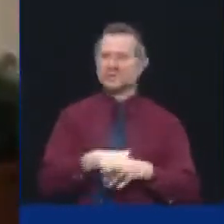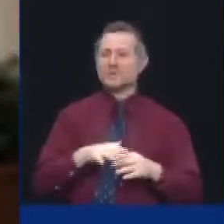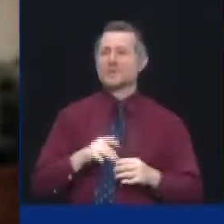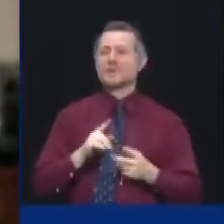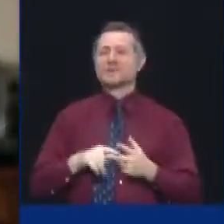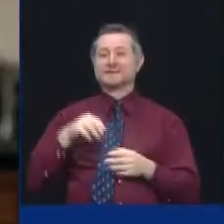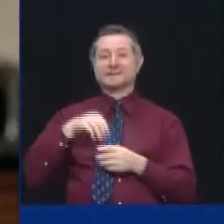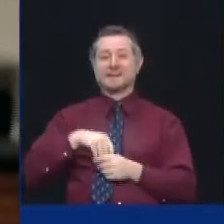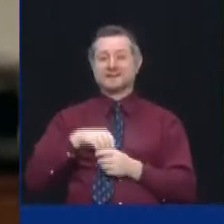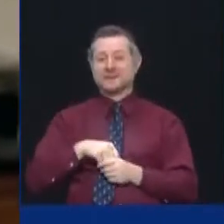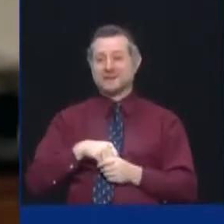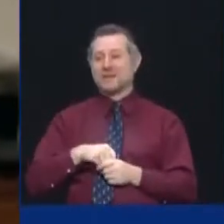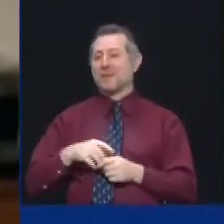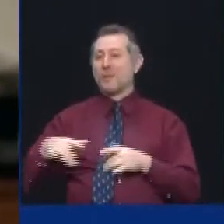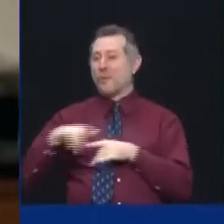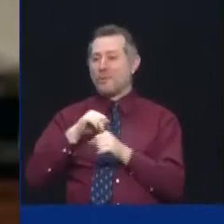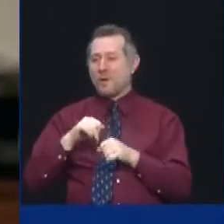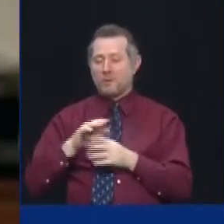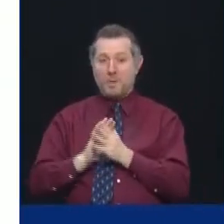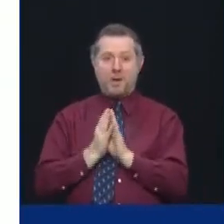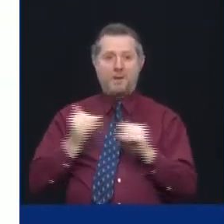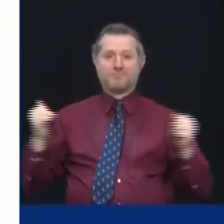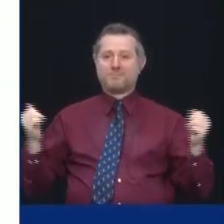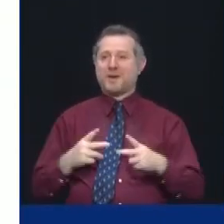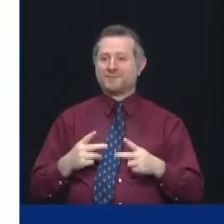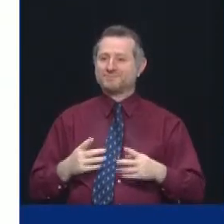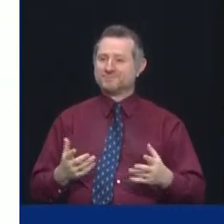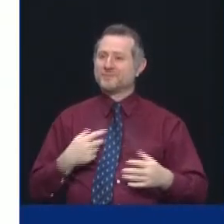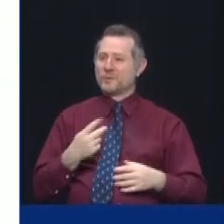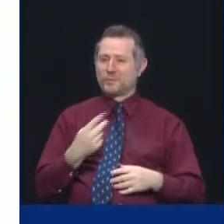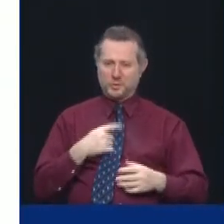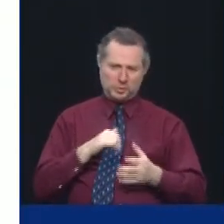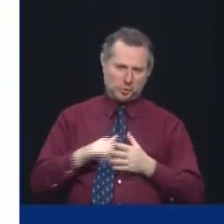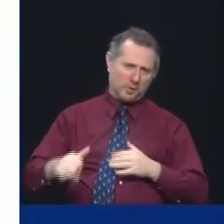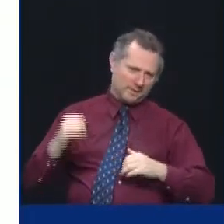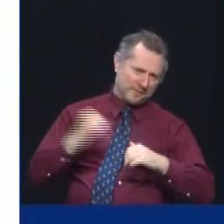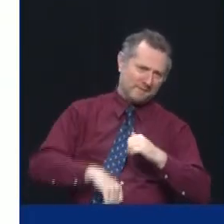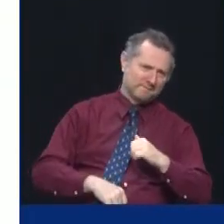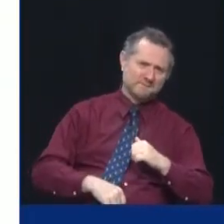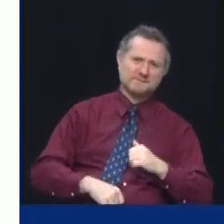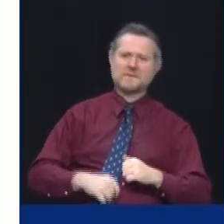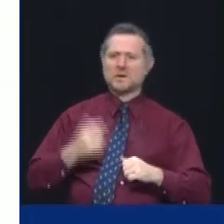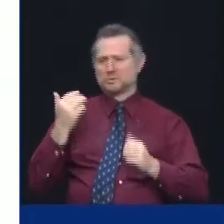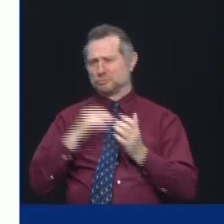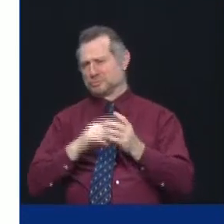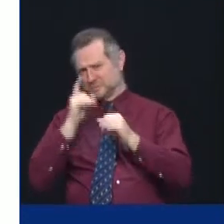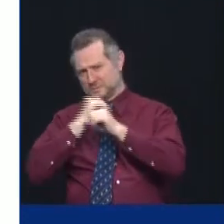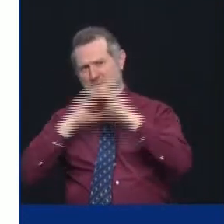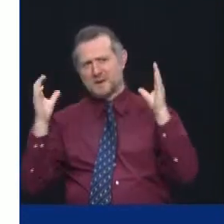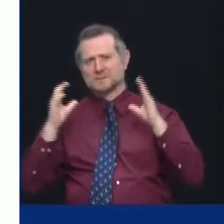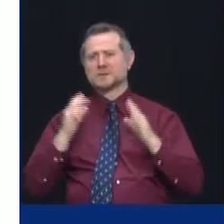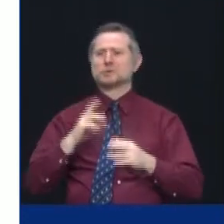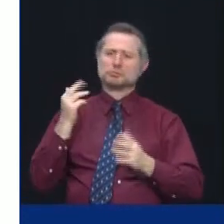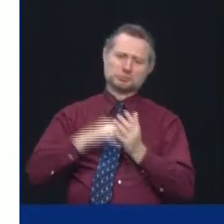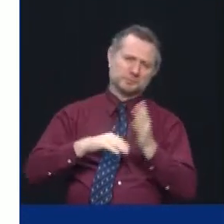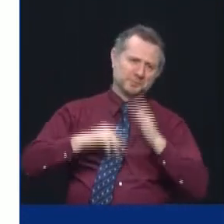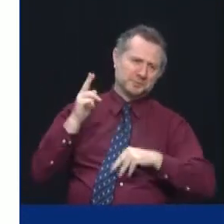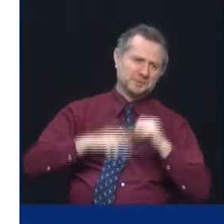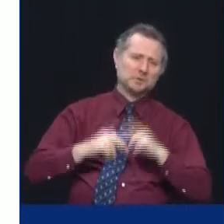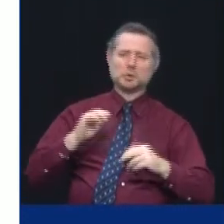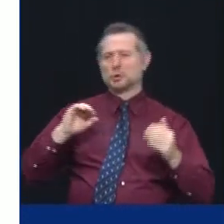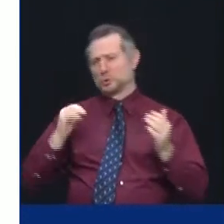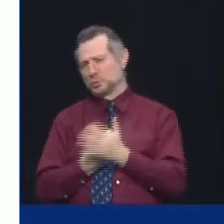to revitalize the city's economy. Why did you build the convention center? Because it was an economic engine,